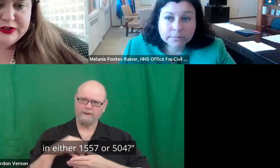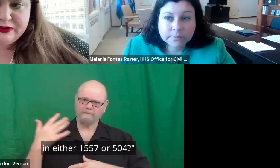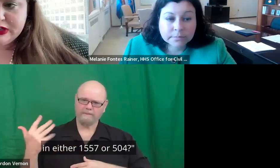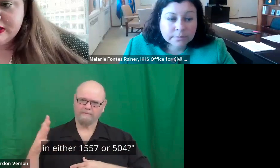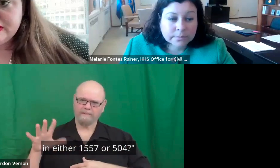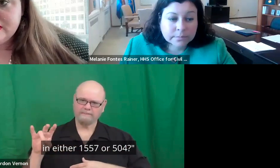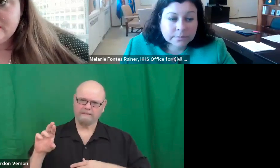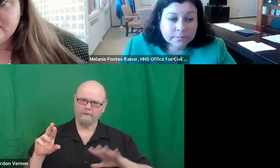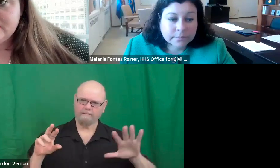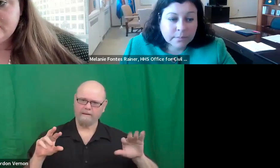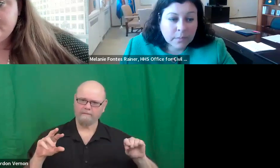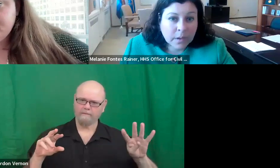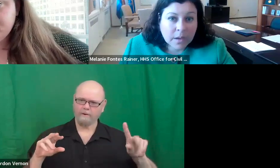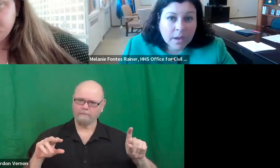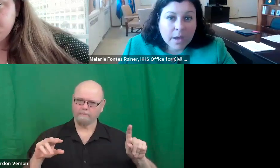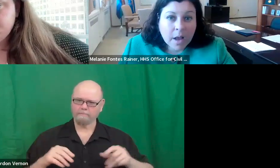or 504?